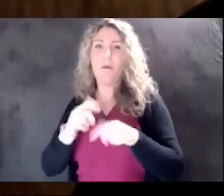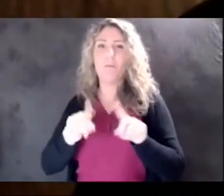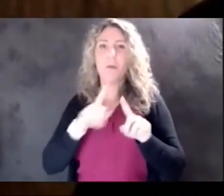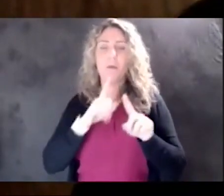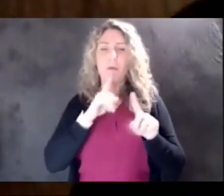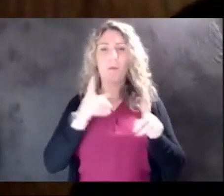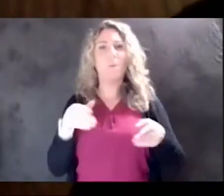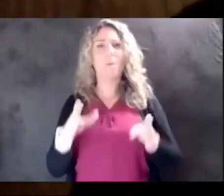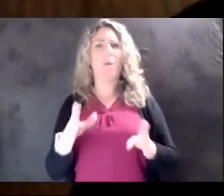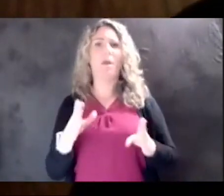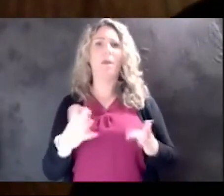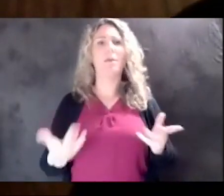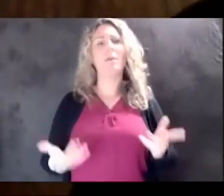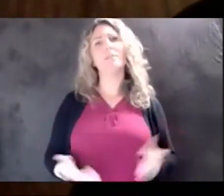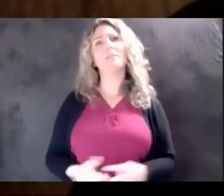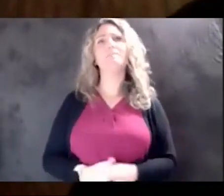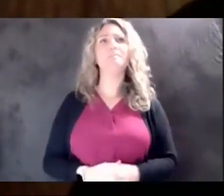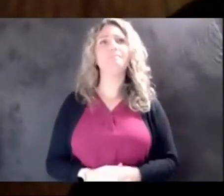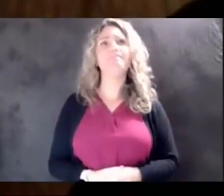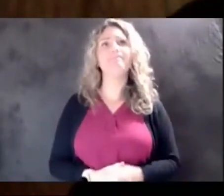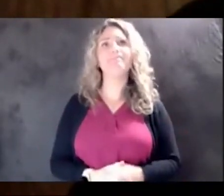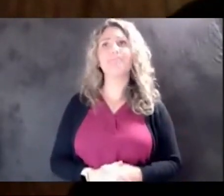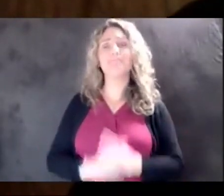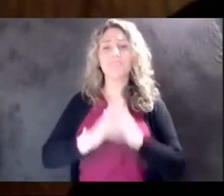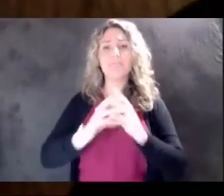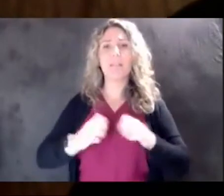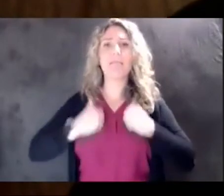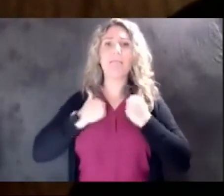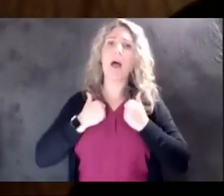of just making life